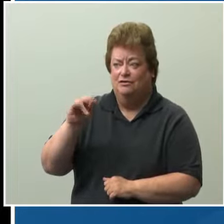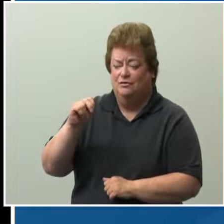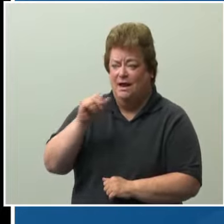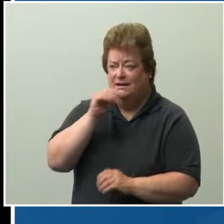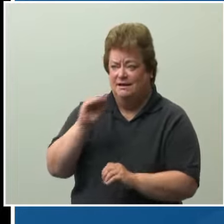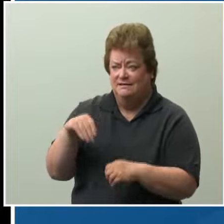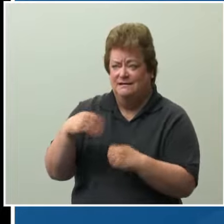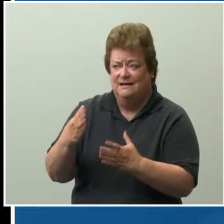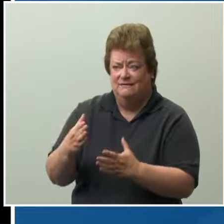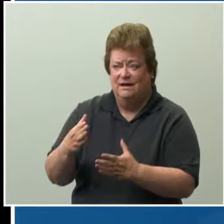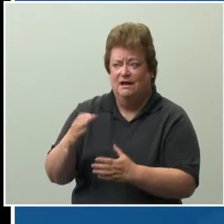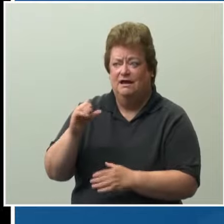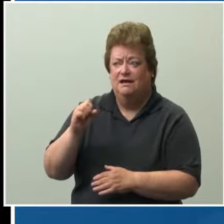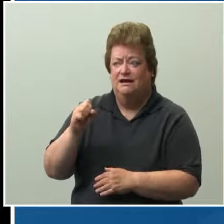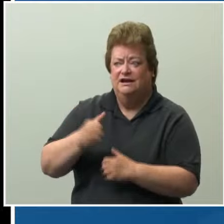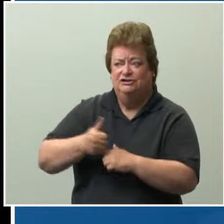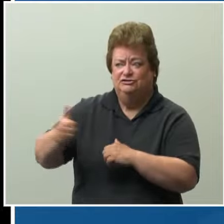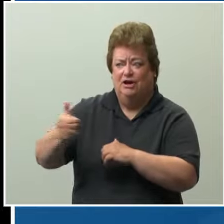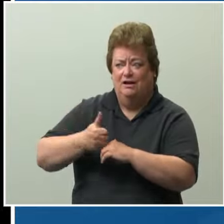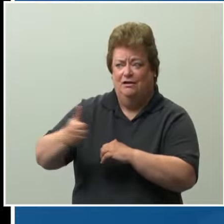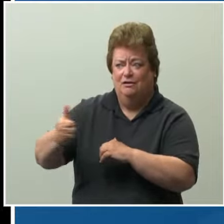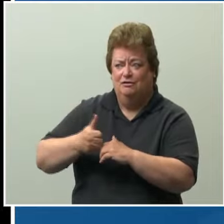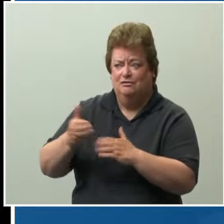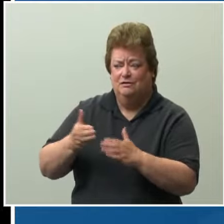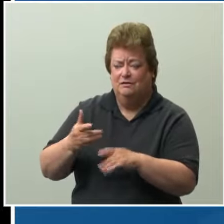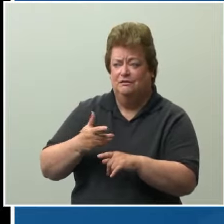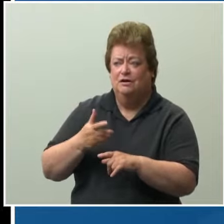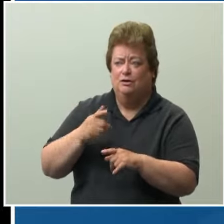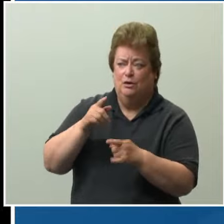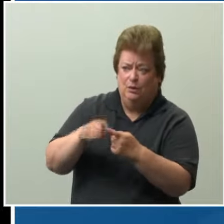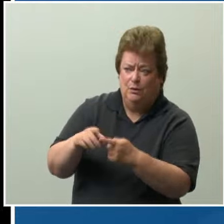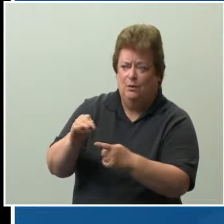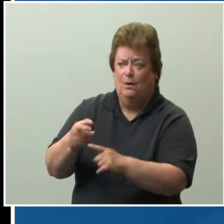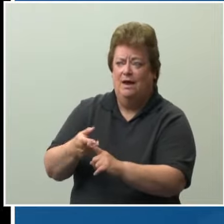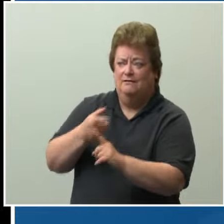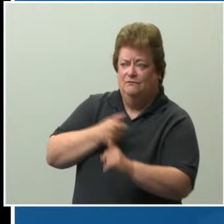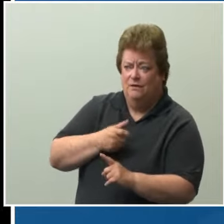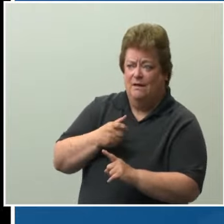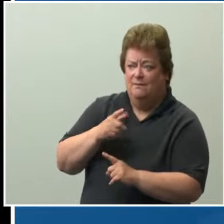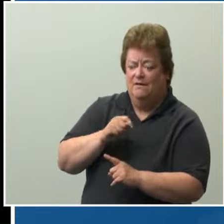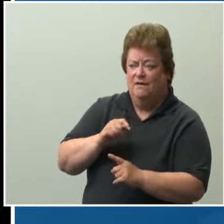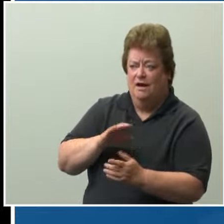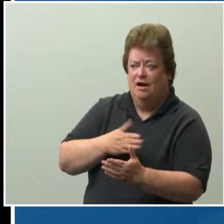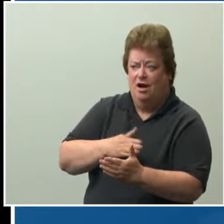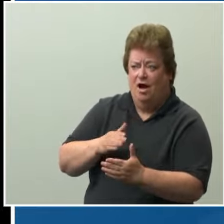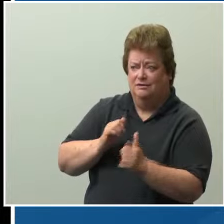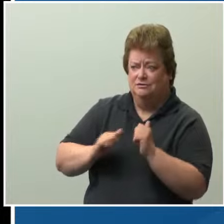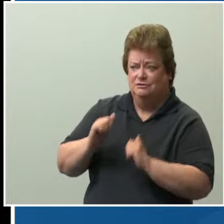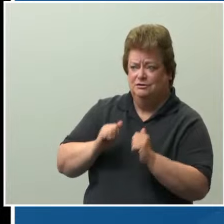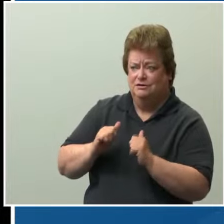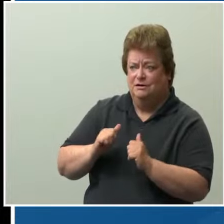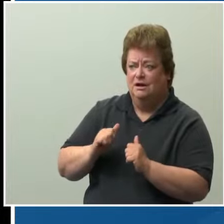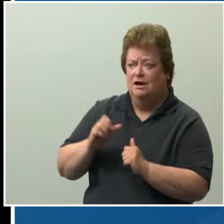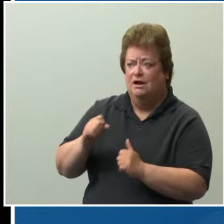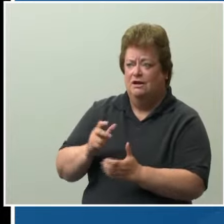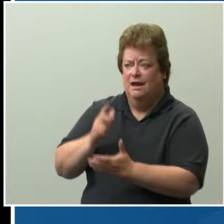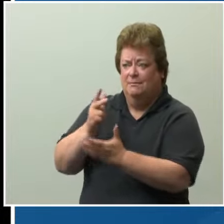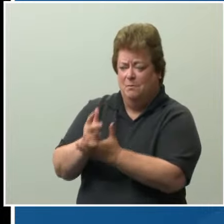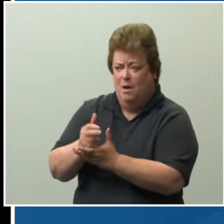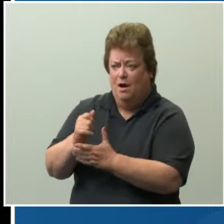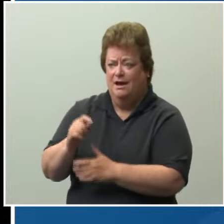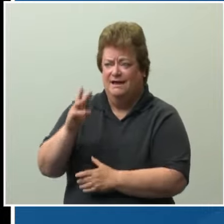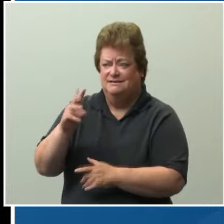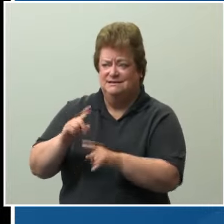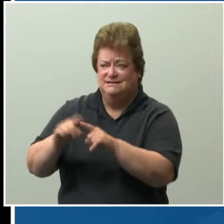offering convenient shuttle services to and from the Garth Brooks concert. Concert goers can park at 6